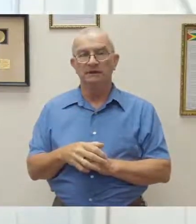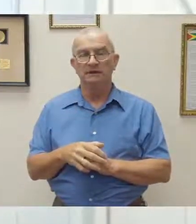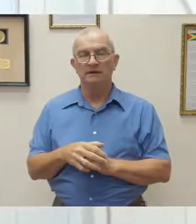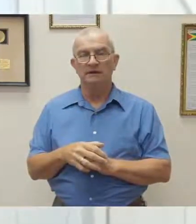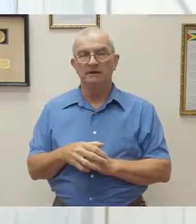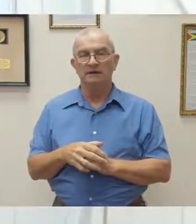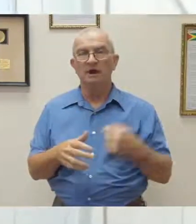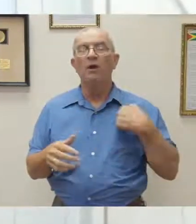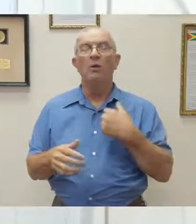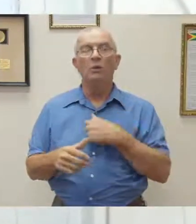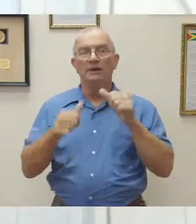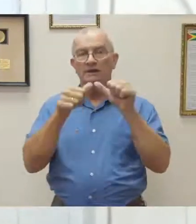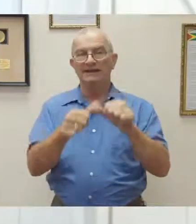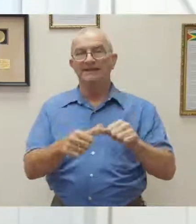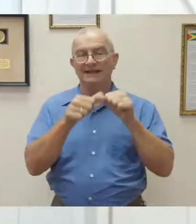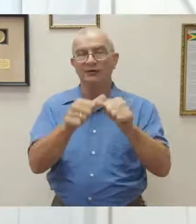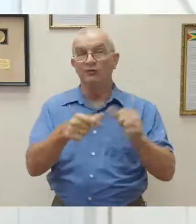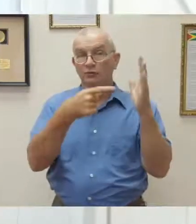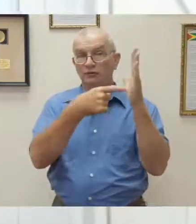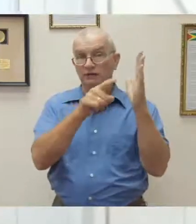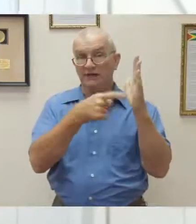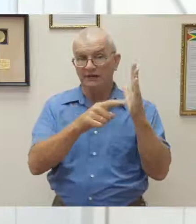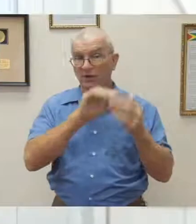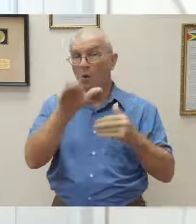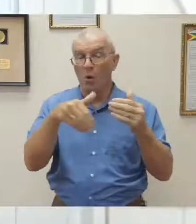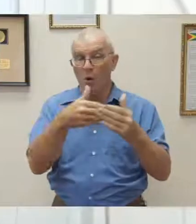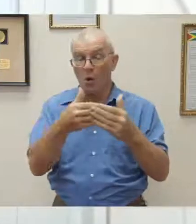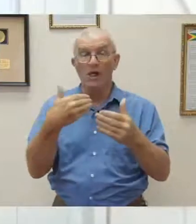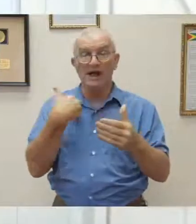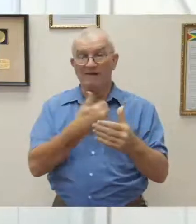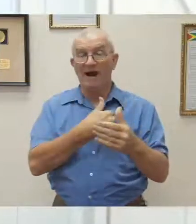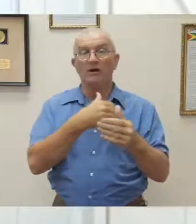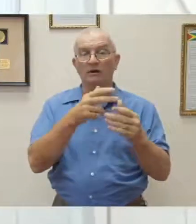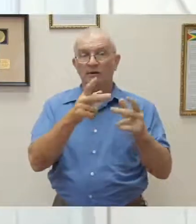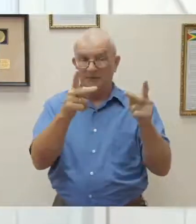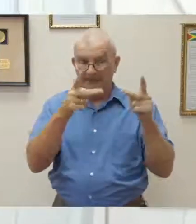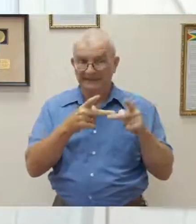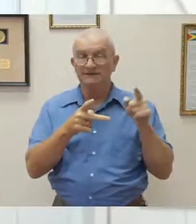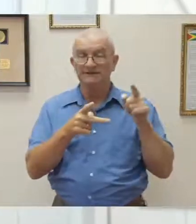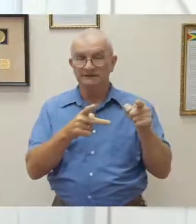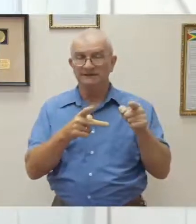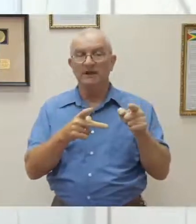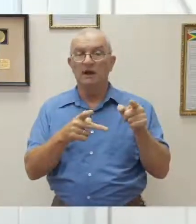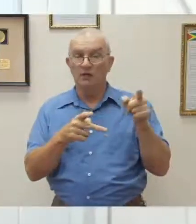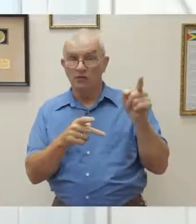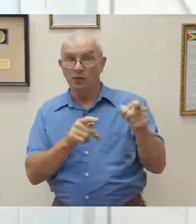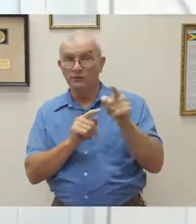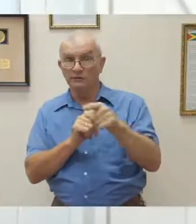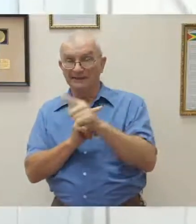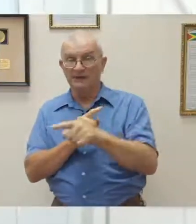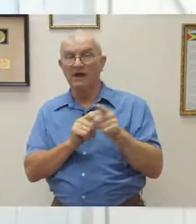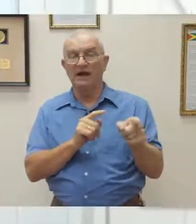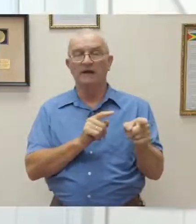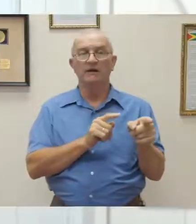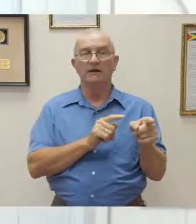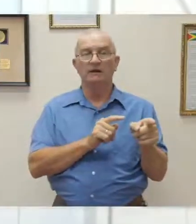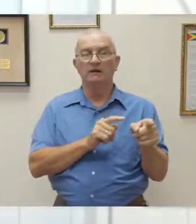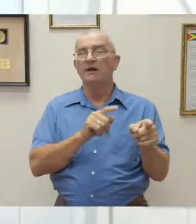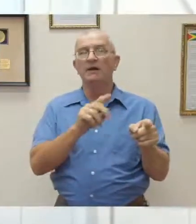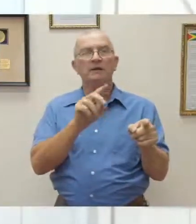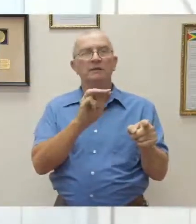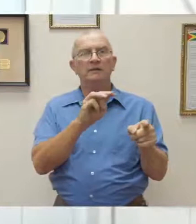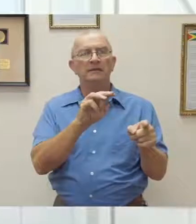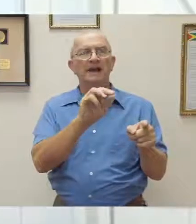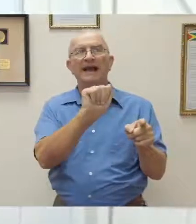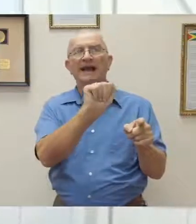We continue to do screening at all of our screening points. These screening points are the airstrip